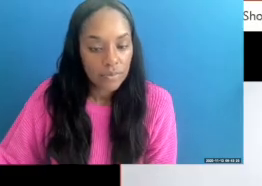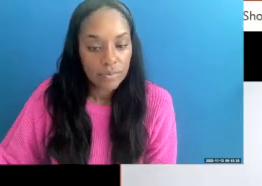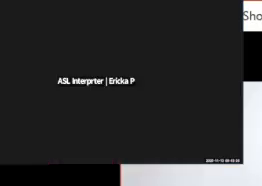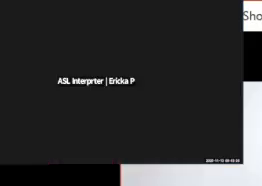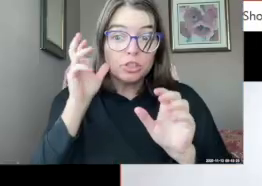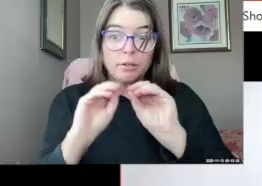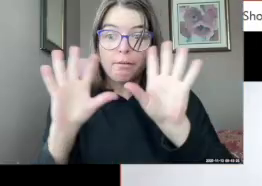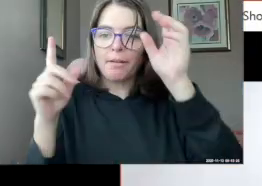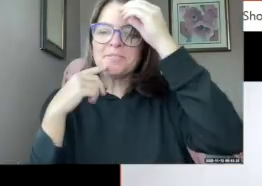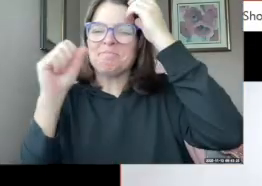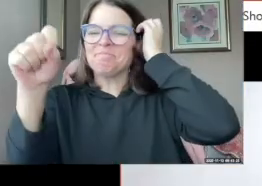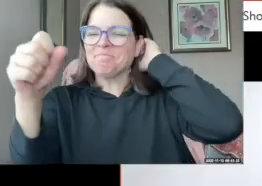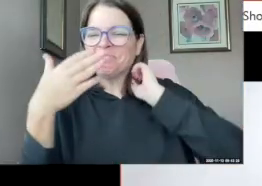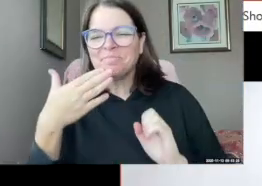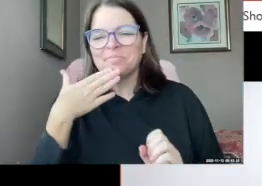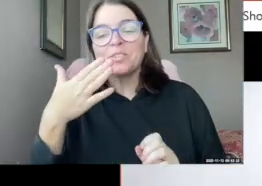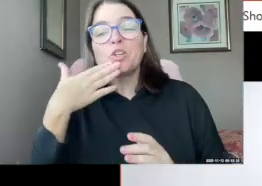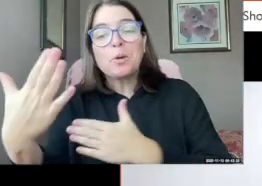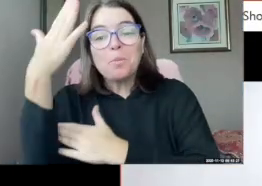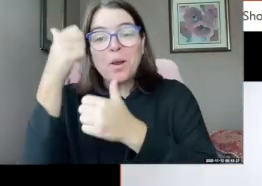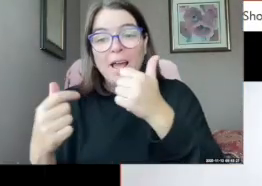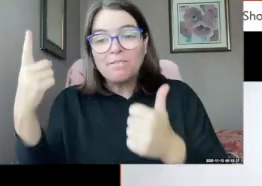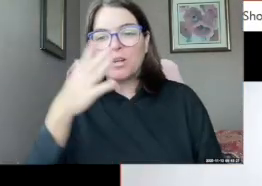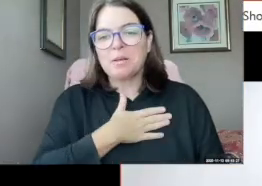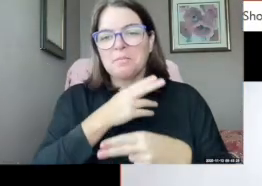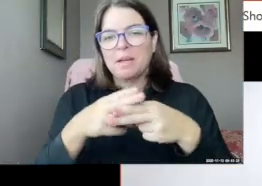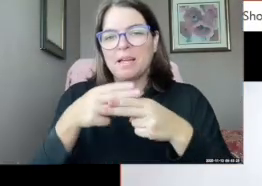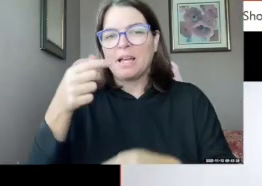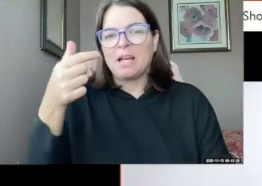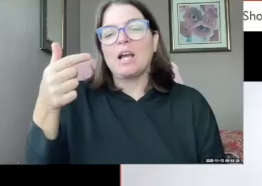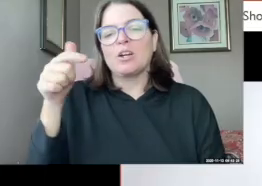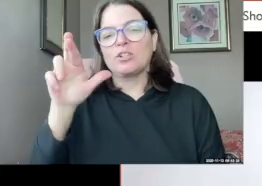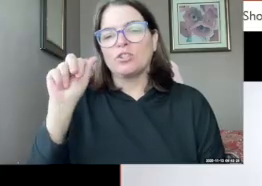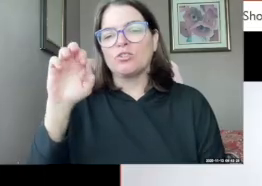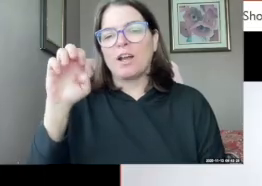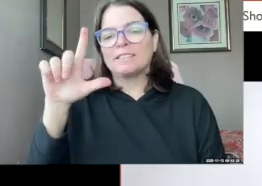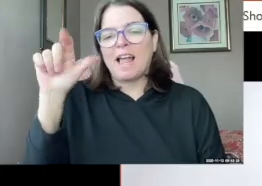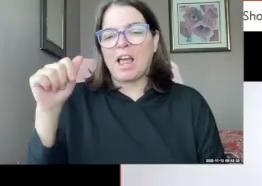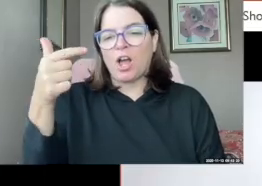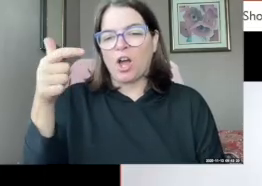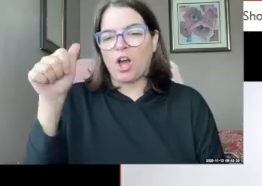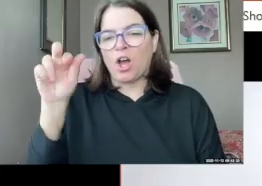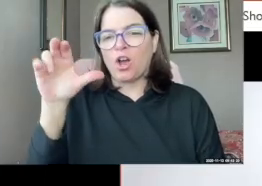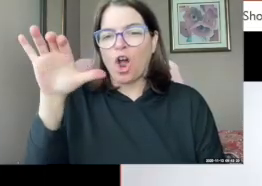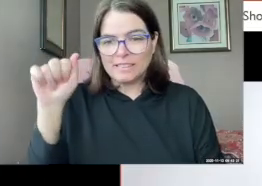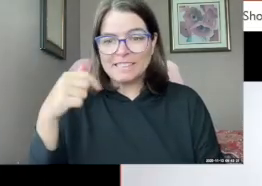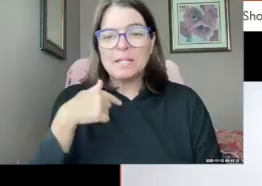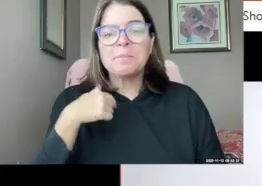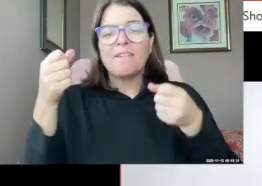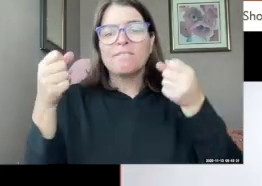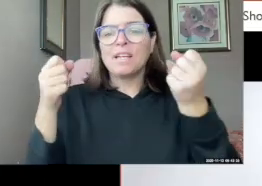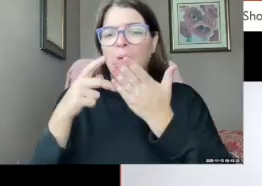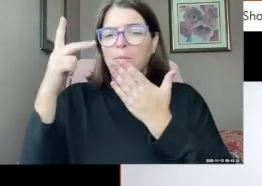Yes, thank you. Perfect. Good morning, everyone. My name is Graciela Garcia. I am a vehicle